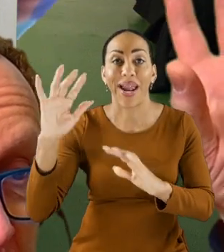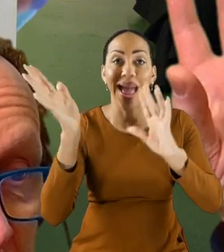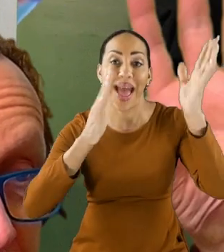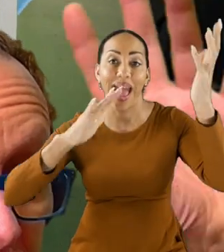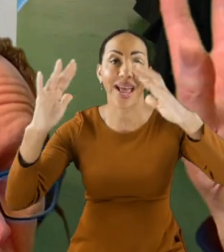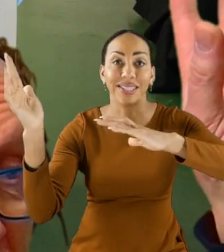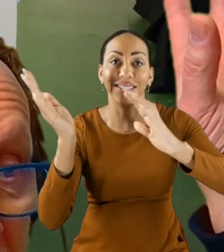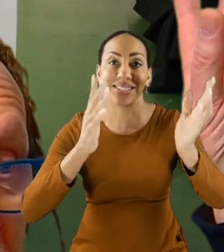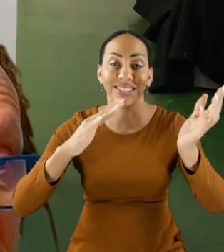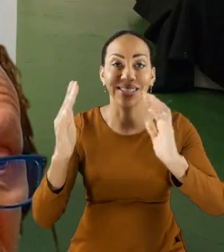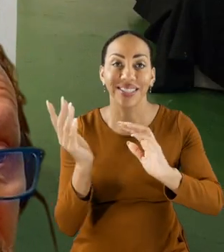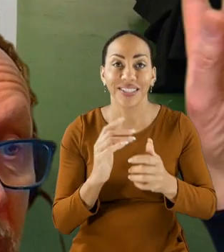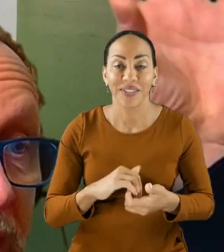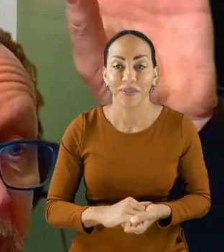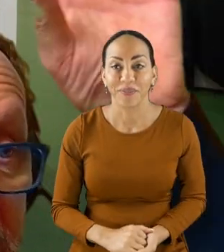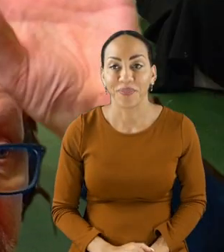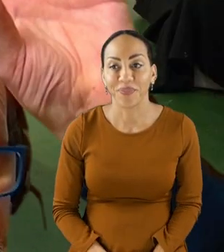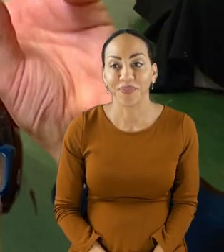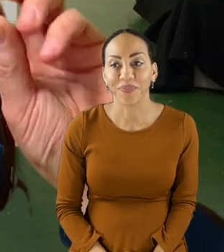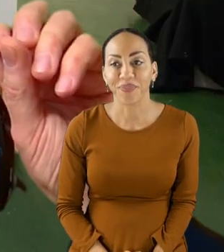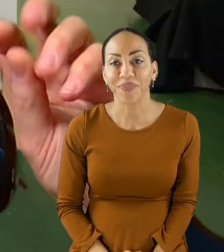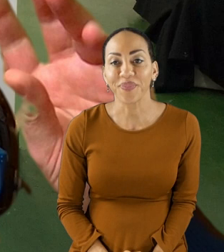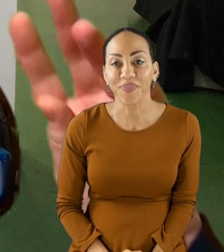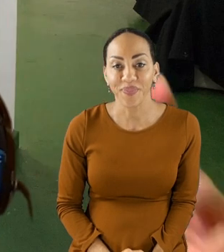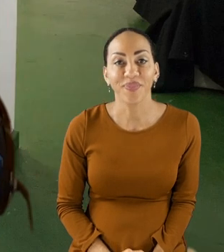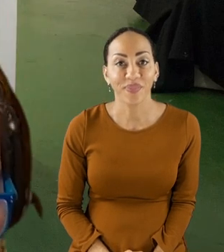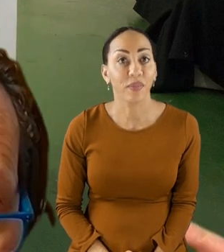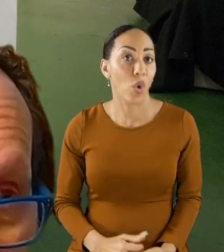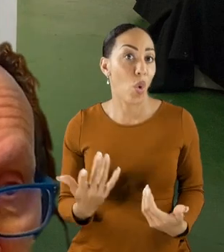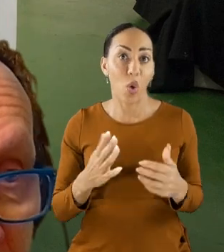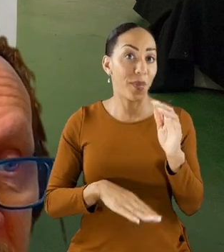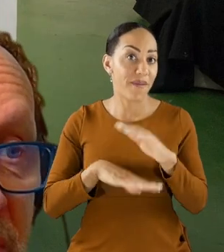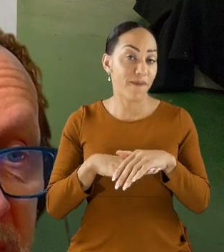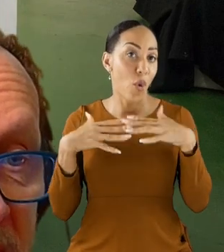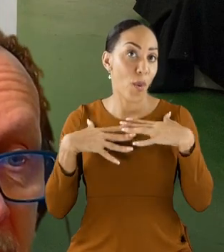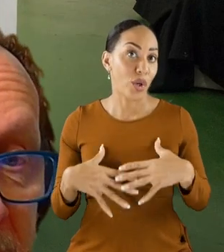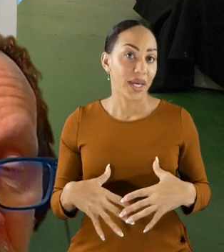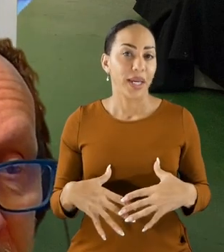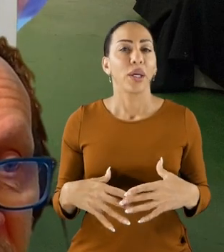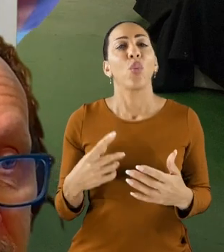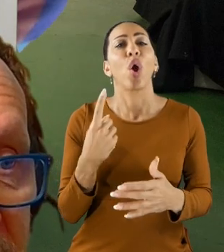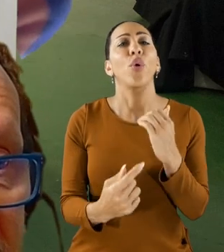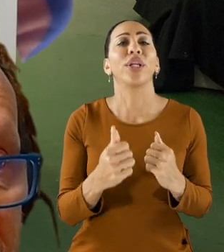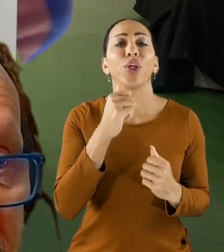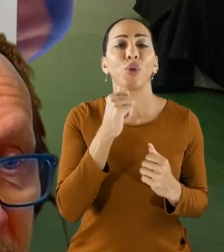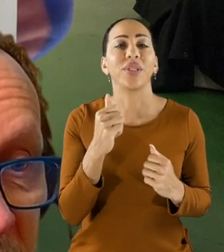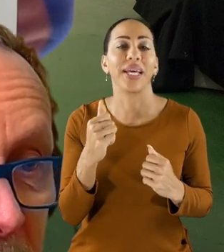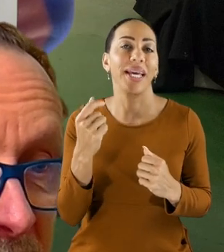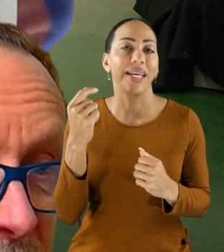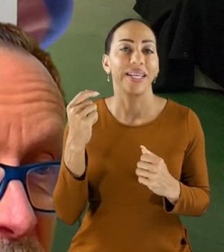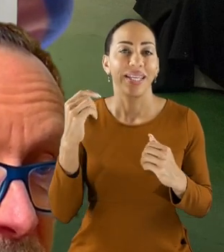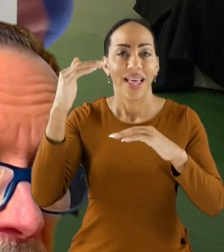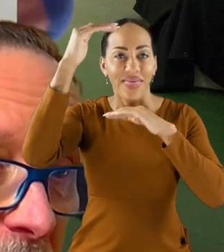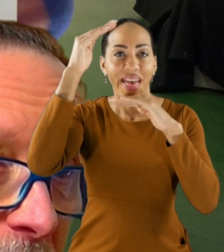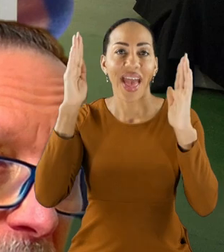way. And of course, we can move our hands, and if they're full body, of course, so the whole image of the self could be actually presented on screen here as well.